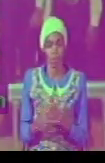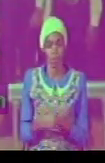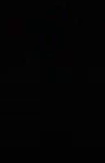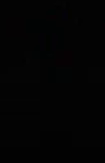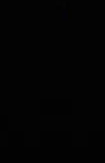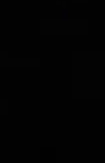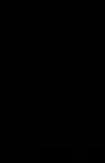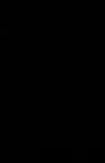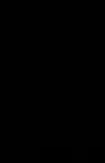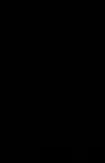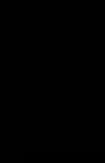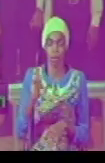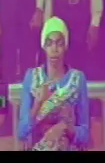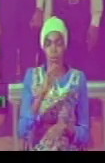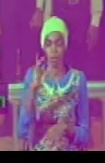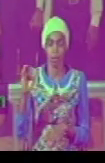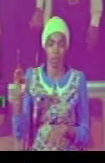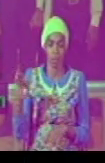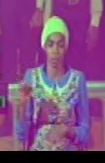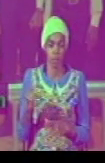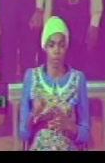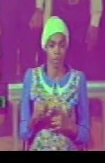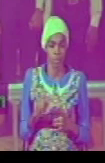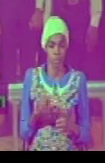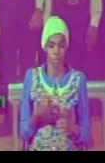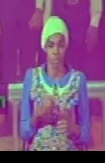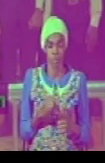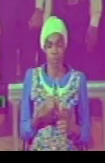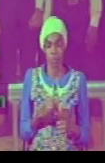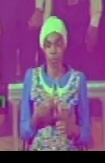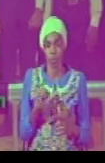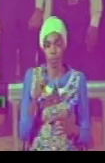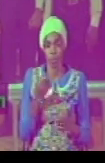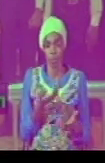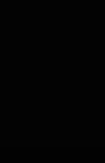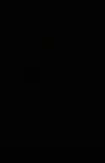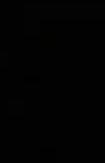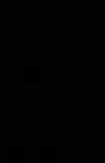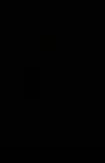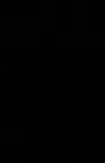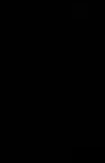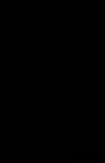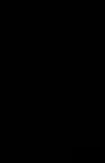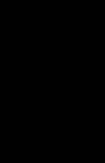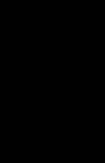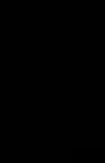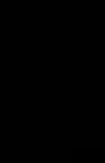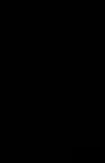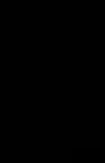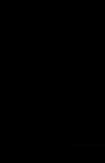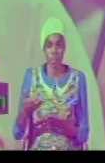There you died and purchased my redemption.